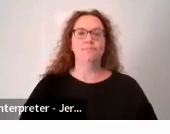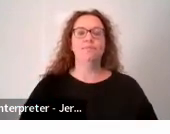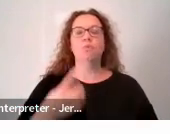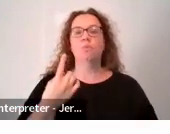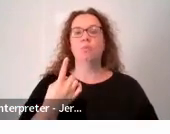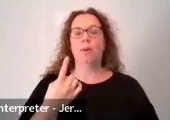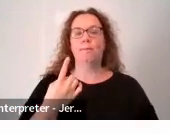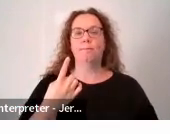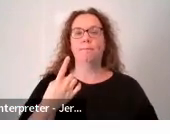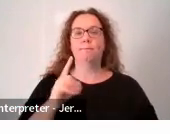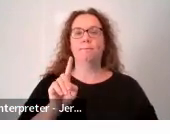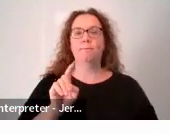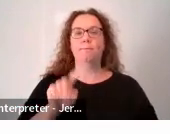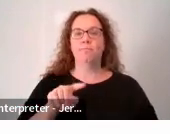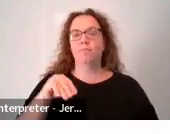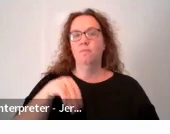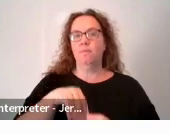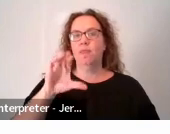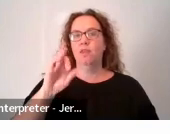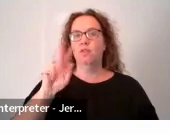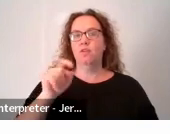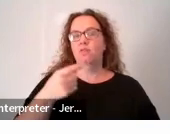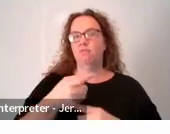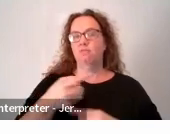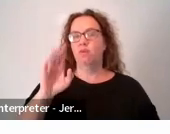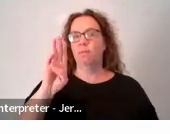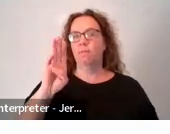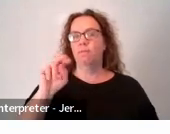one in the chat from Ben Layton.